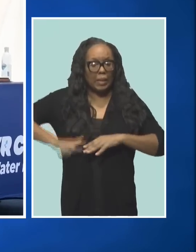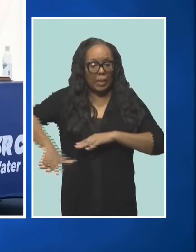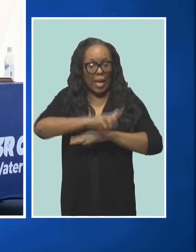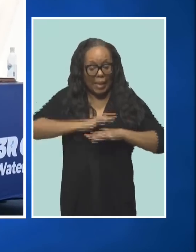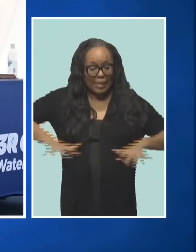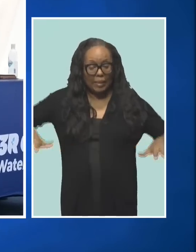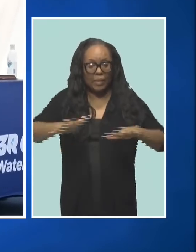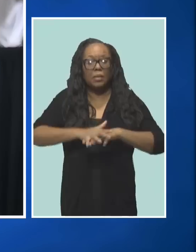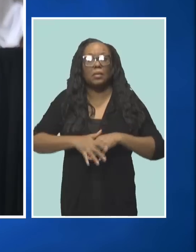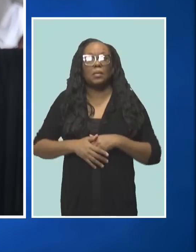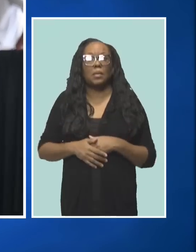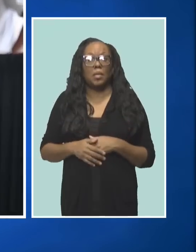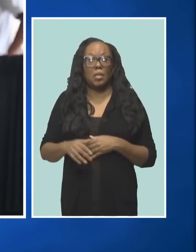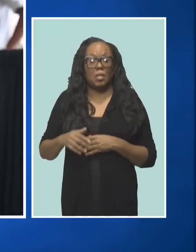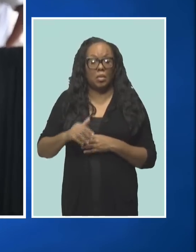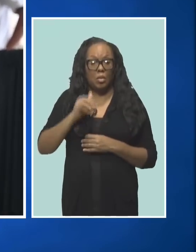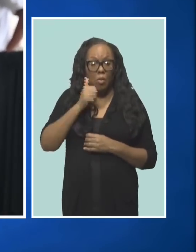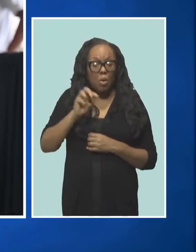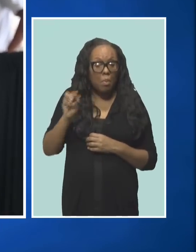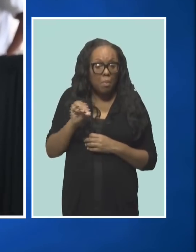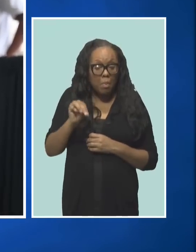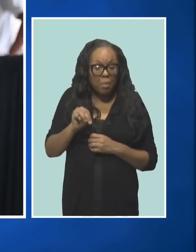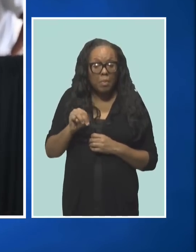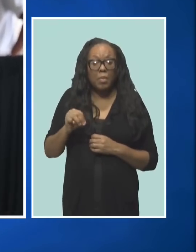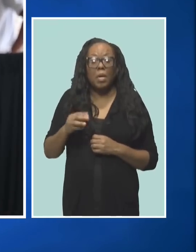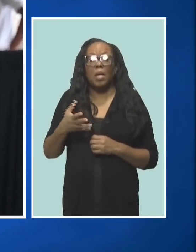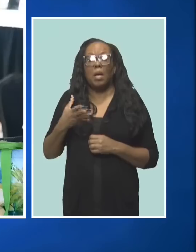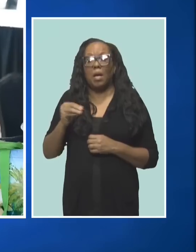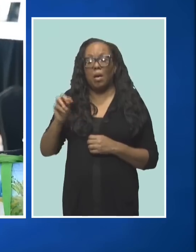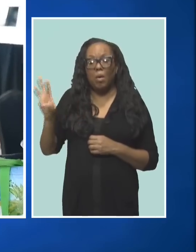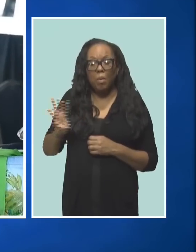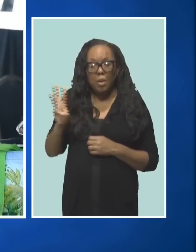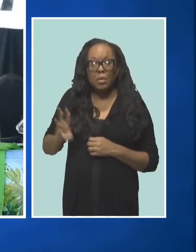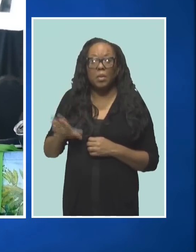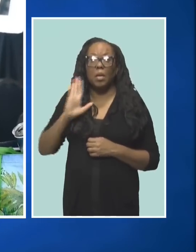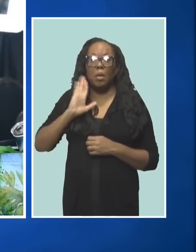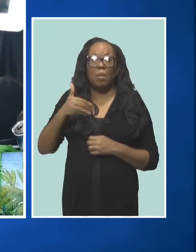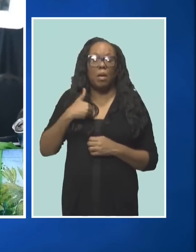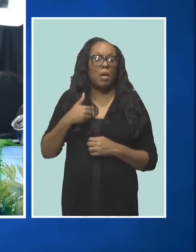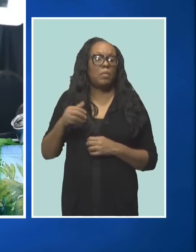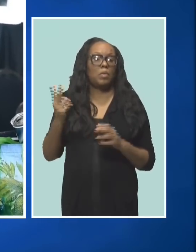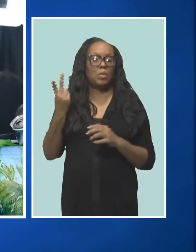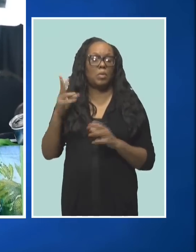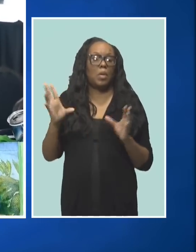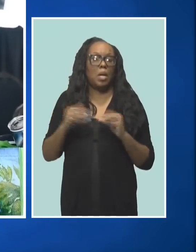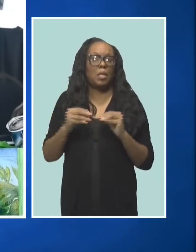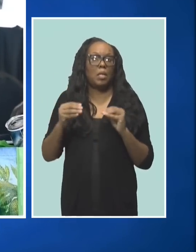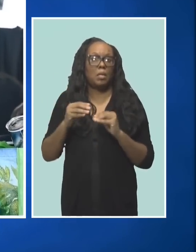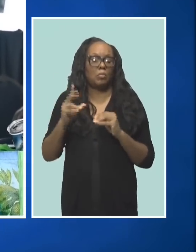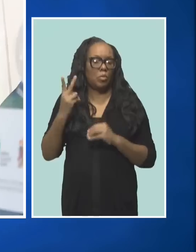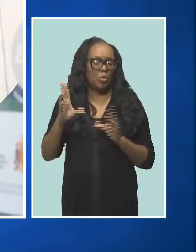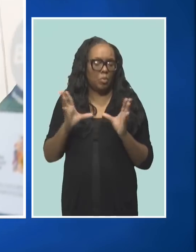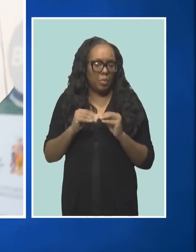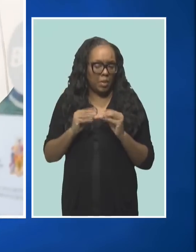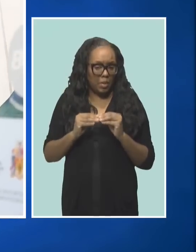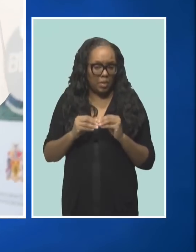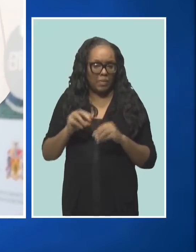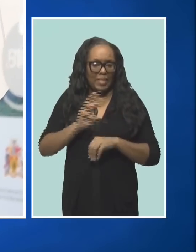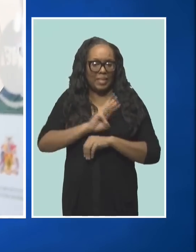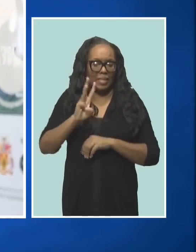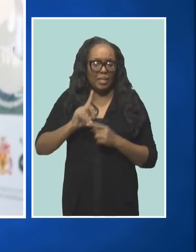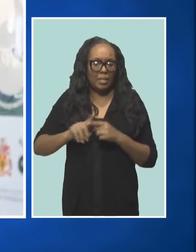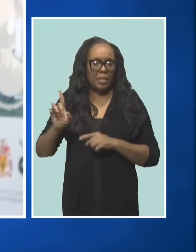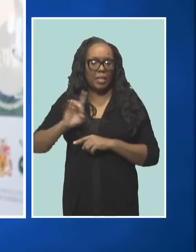week, Monday at the St. Mary's Church and Wednesday at the Calvary Moravian Church. Both meetings are scheduled from 6 to 8